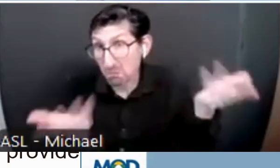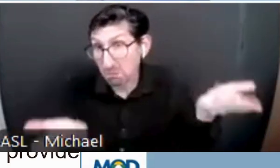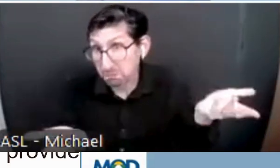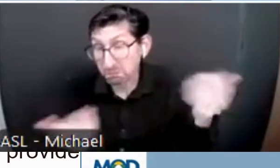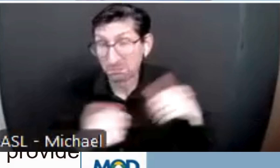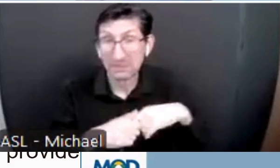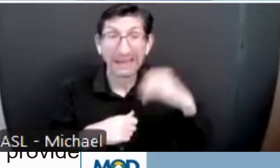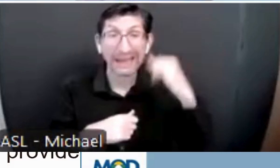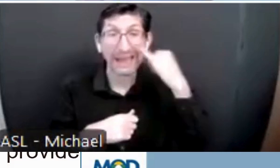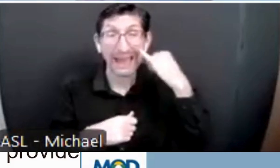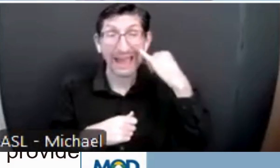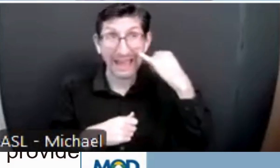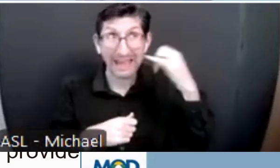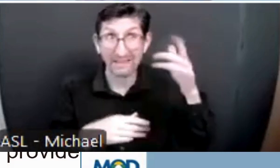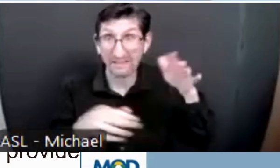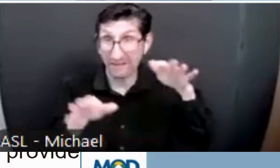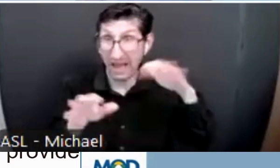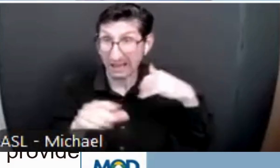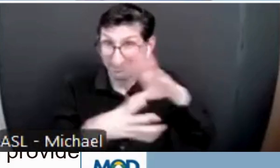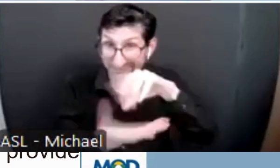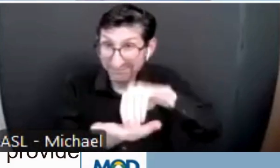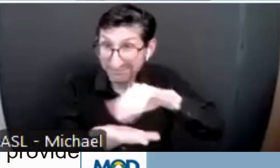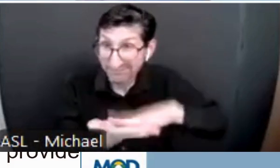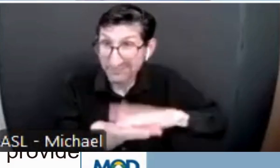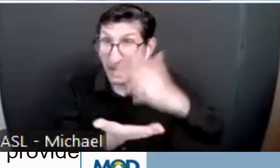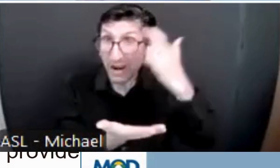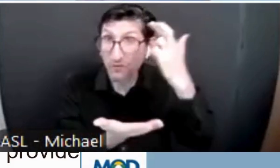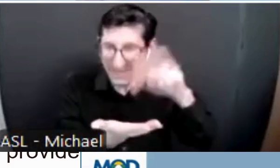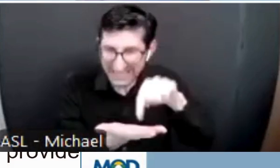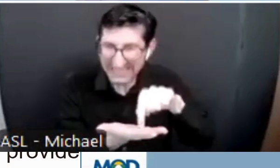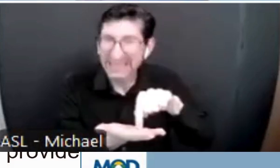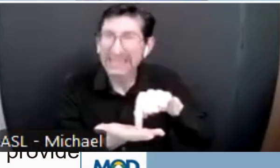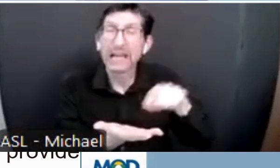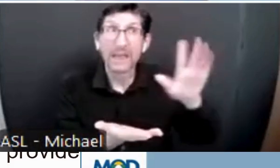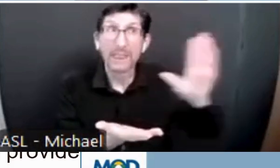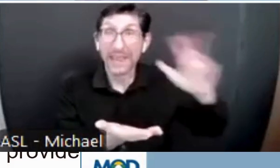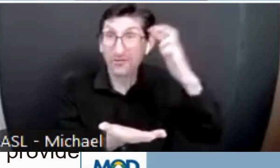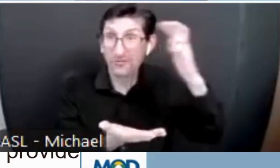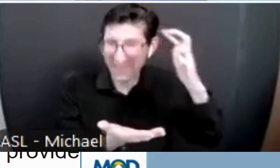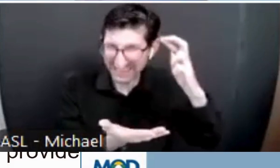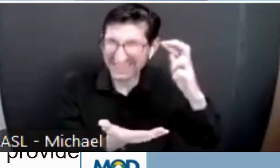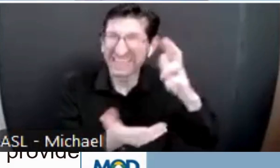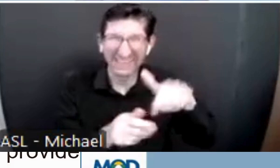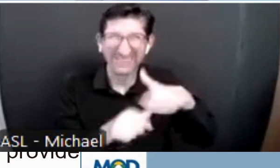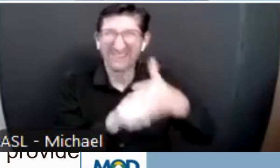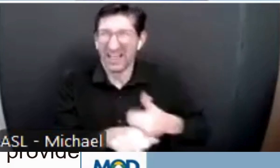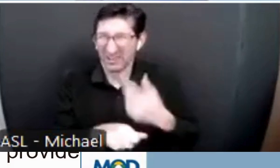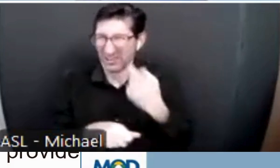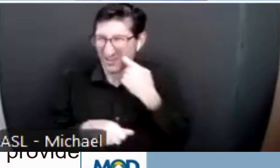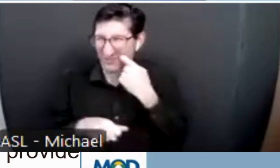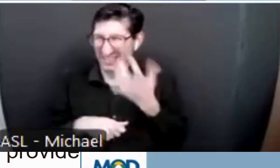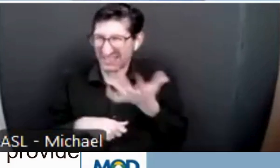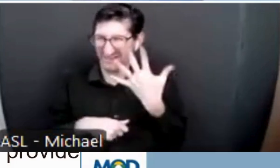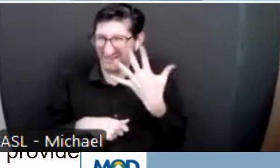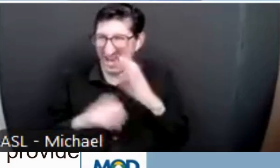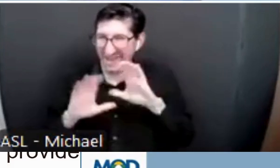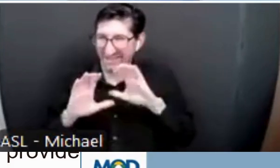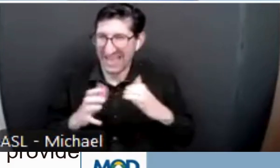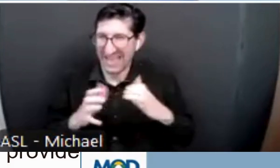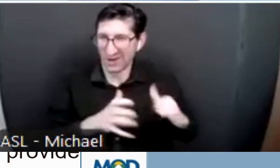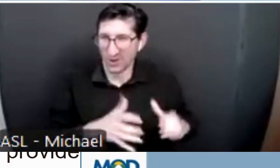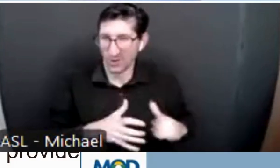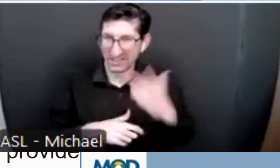If they did, does their cited reason fall into one of those categories listed on the previous slide that we mentioned all